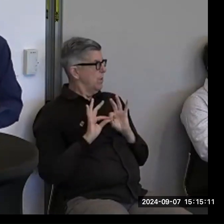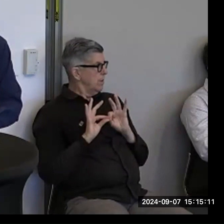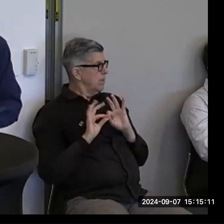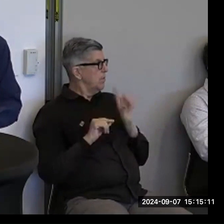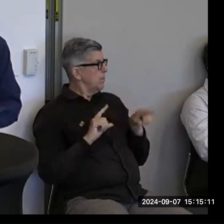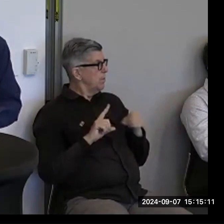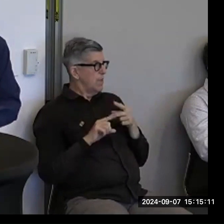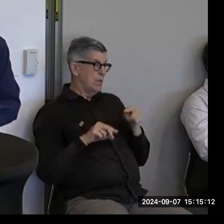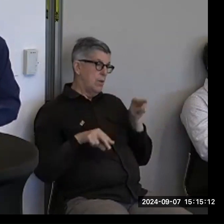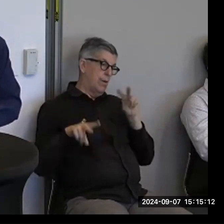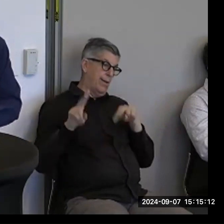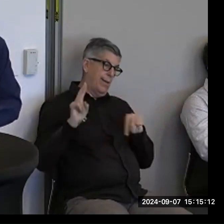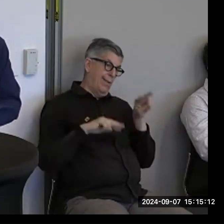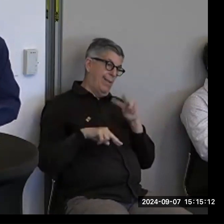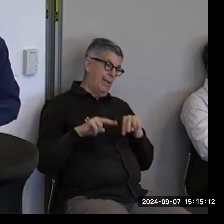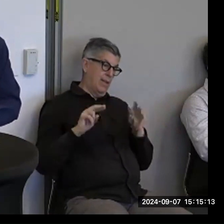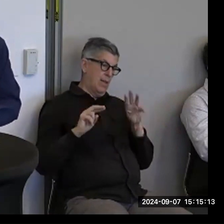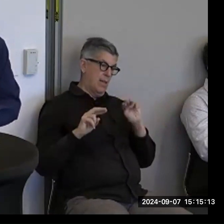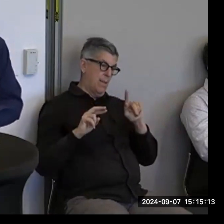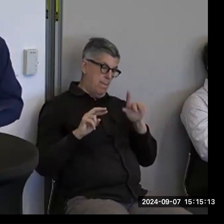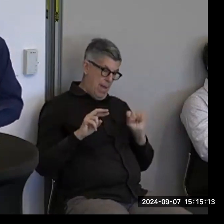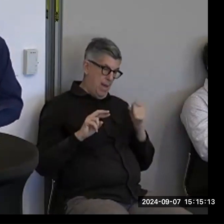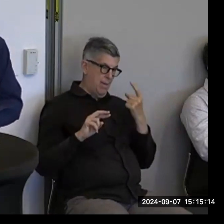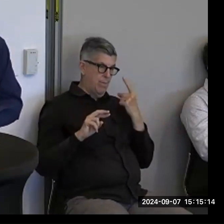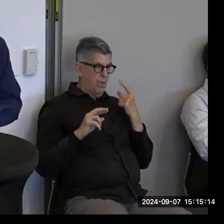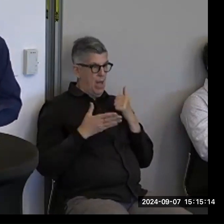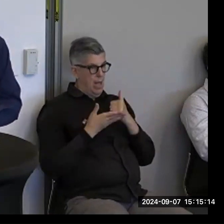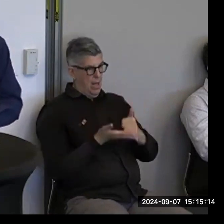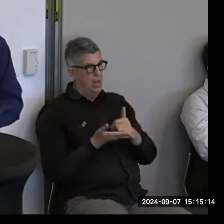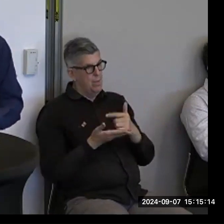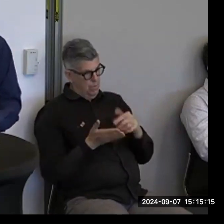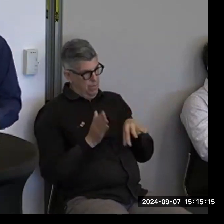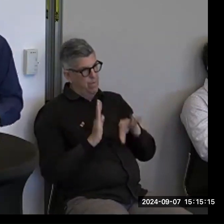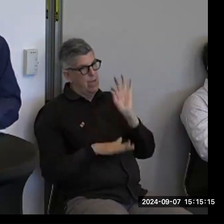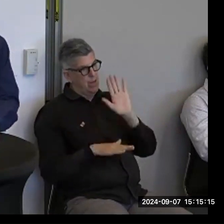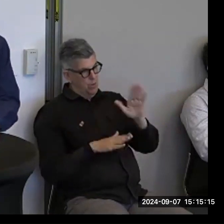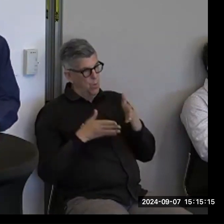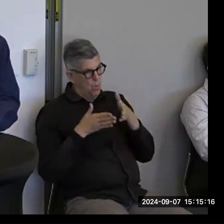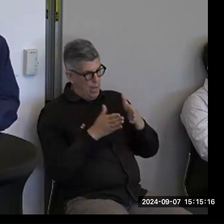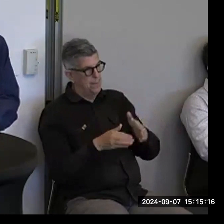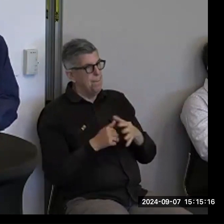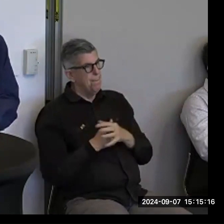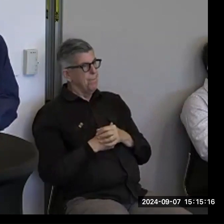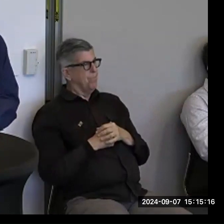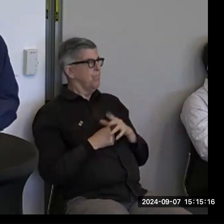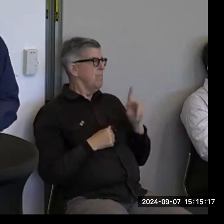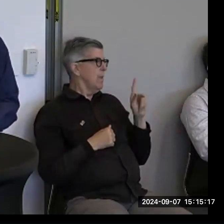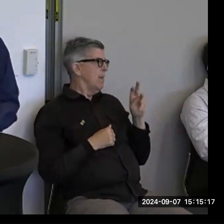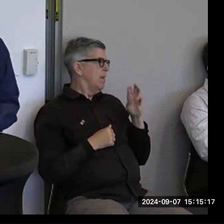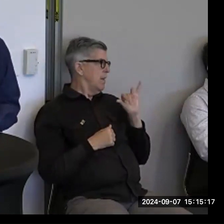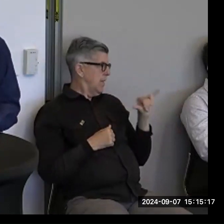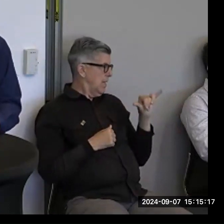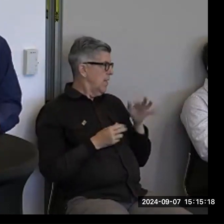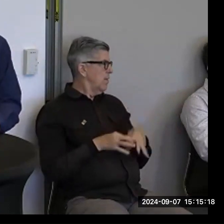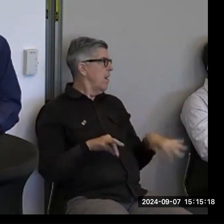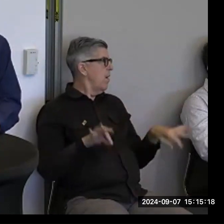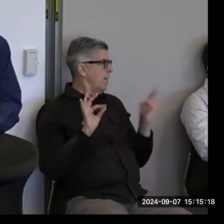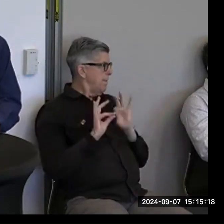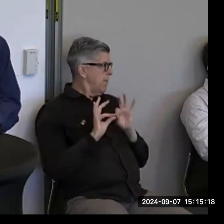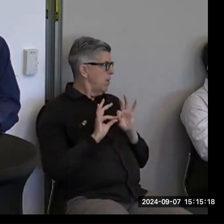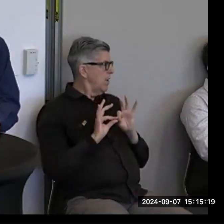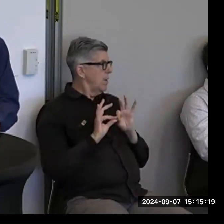map for orientation. So the key is very important. In this case, we are going to be looking